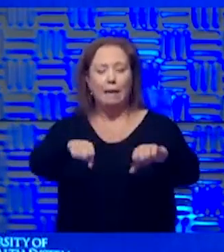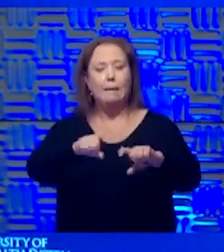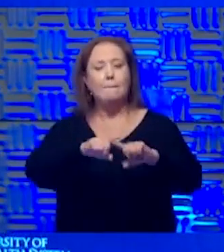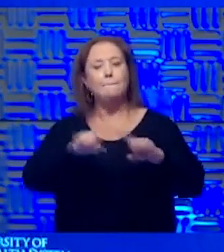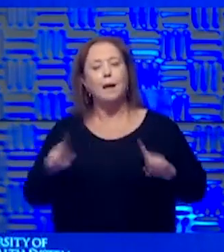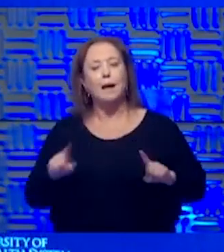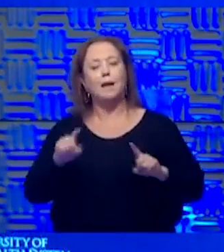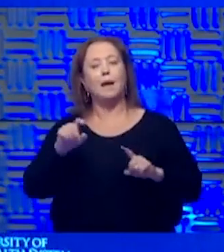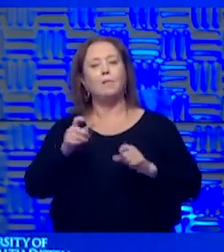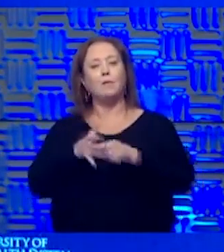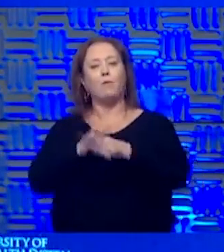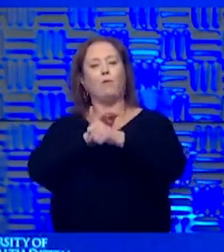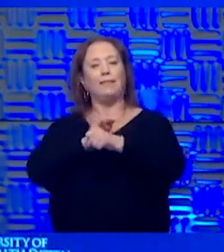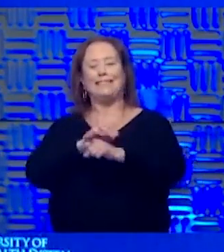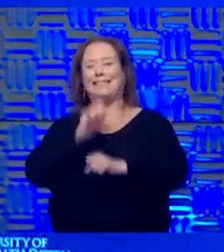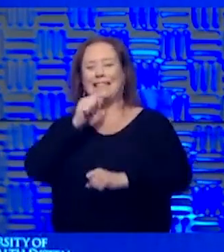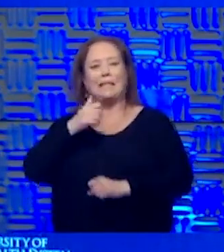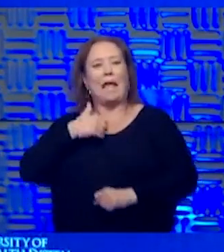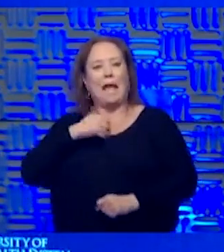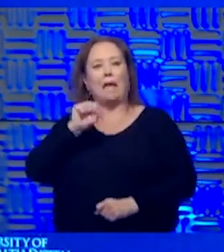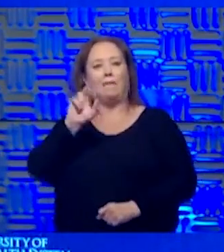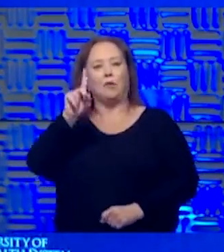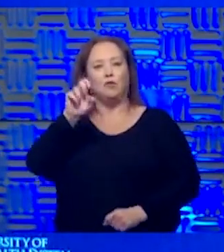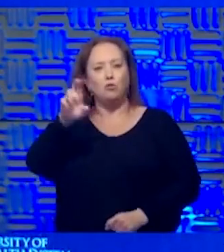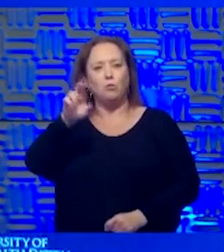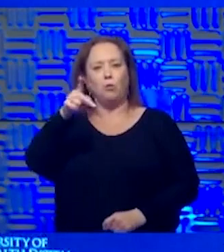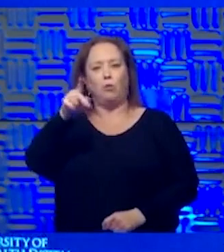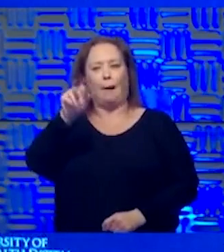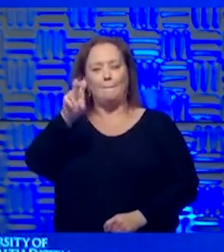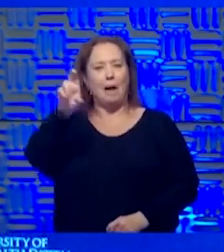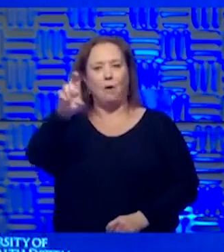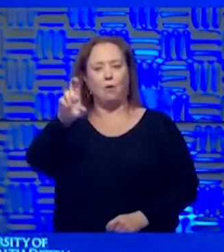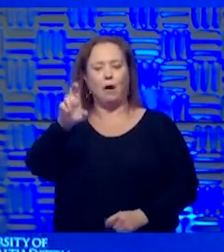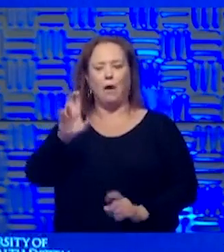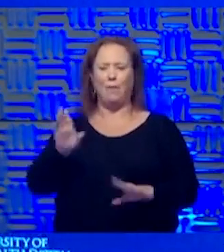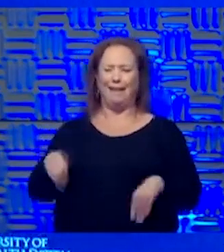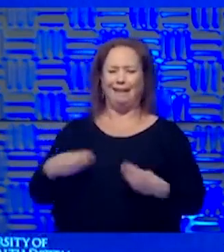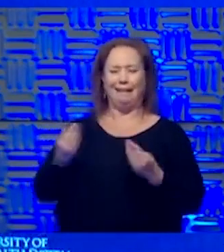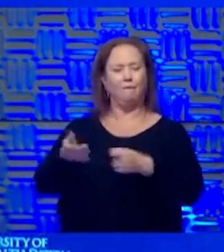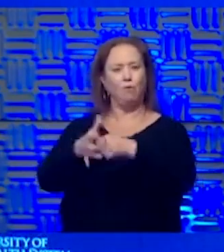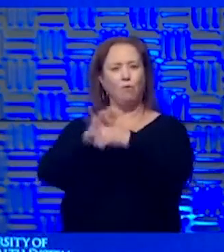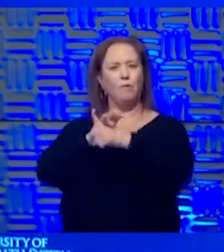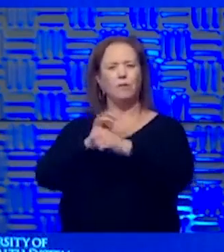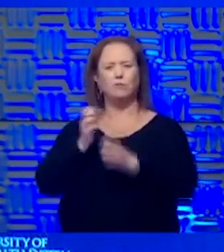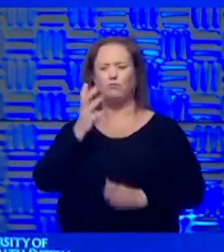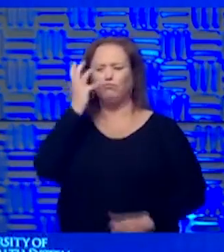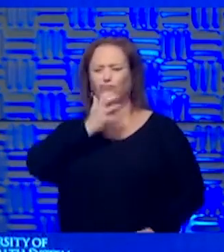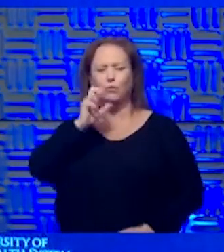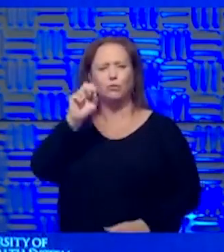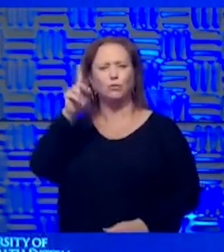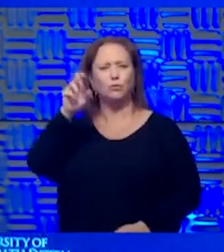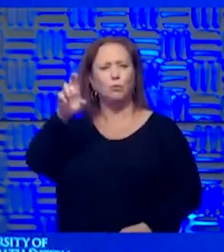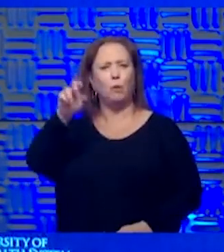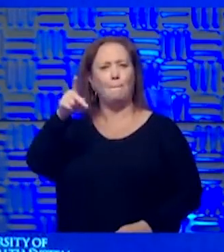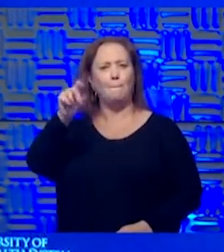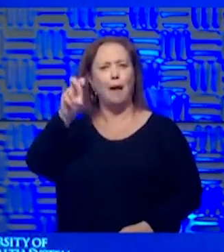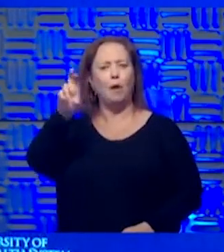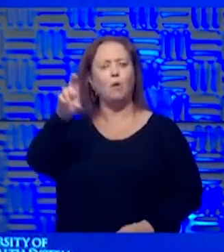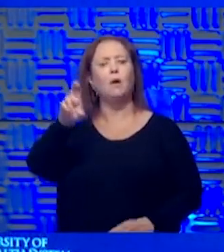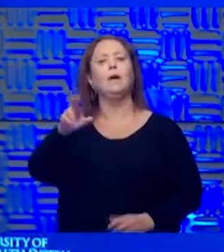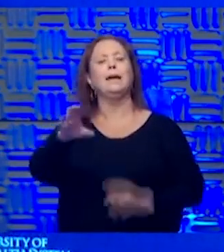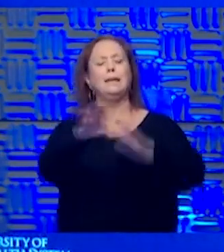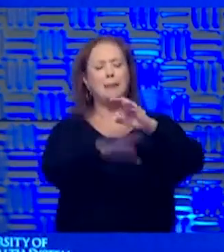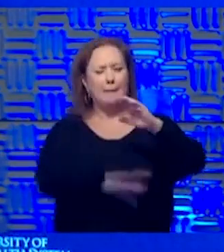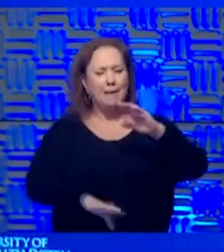that are superpowers. And I think sometimes we ascribe too much superpower to it. We know that the basics really work, that